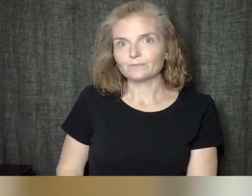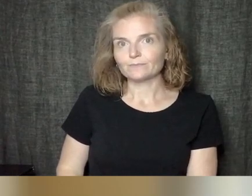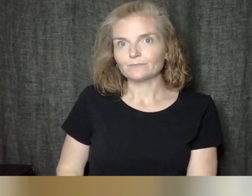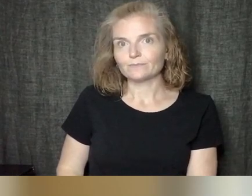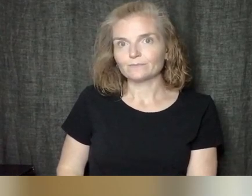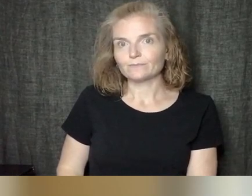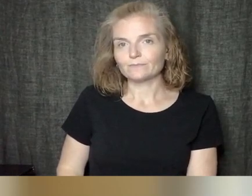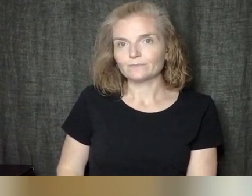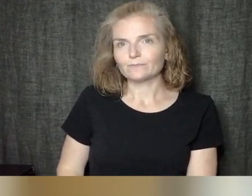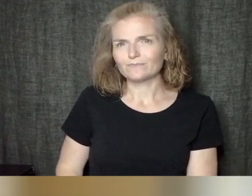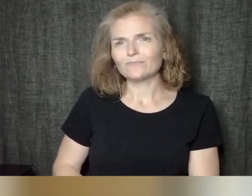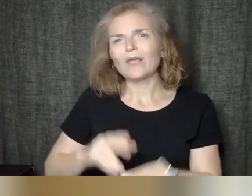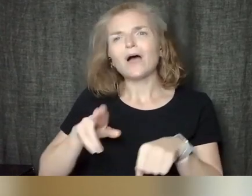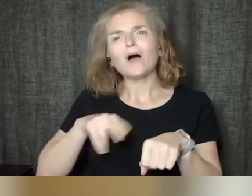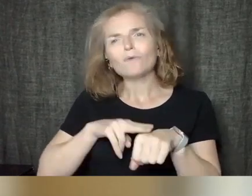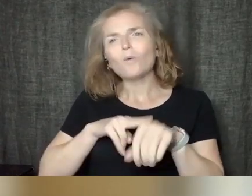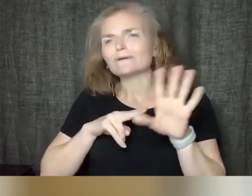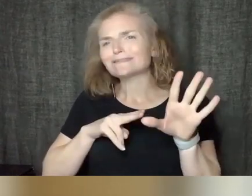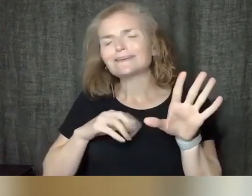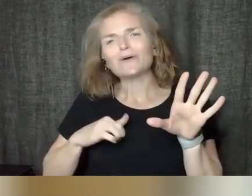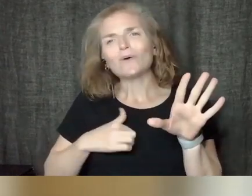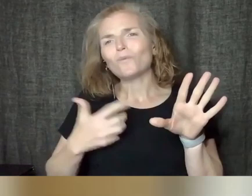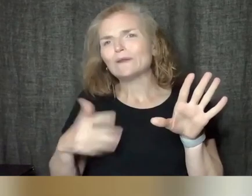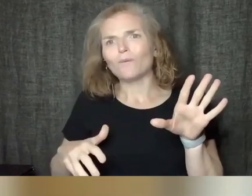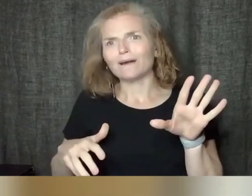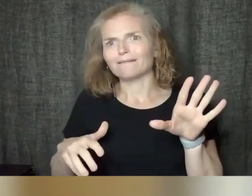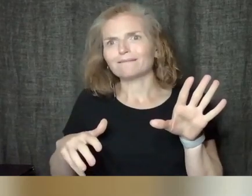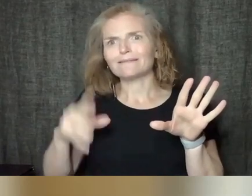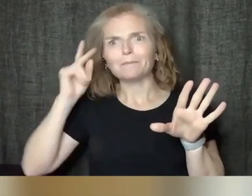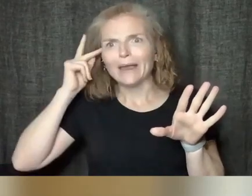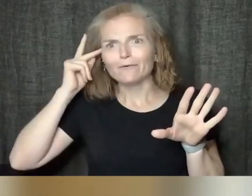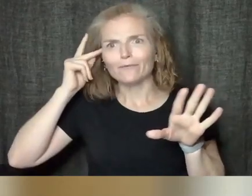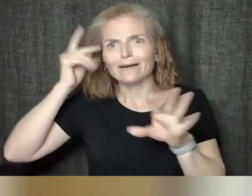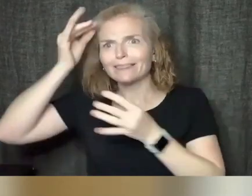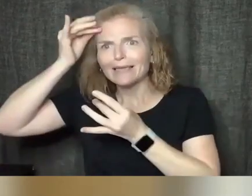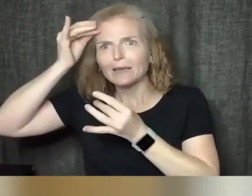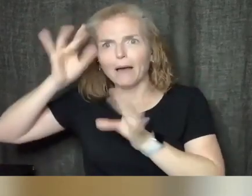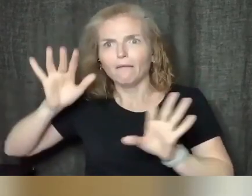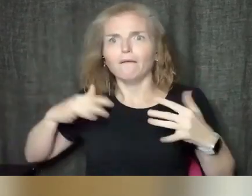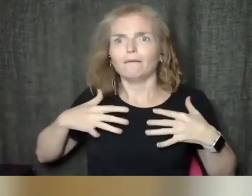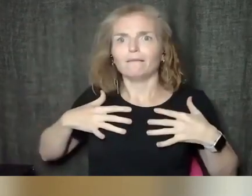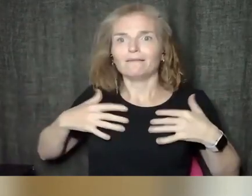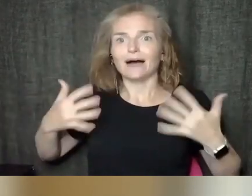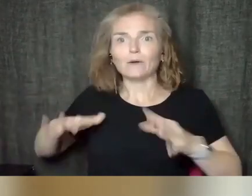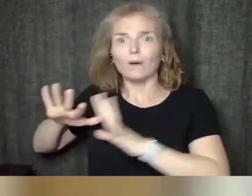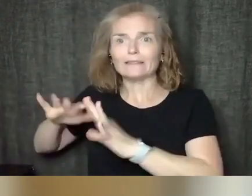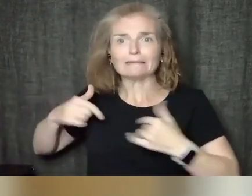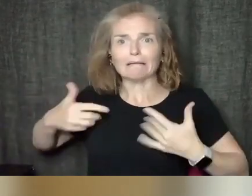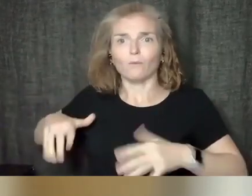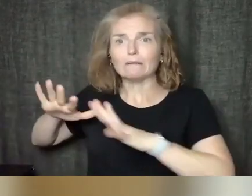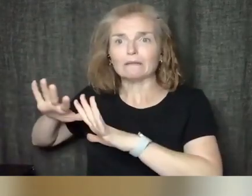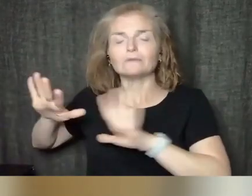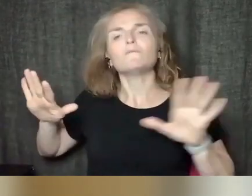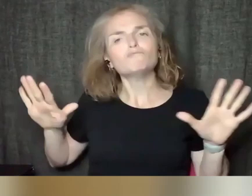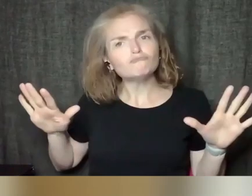And we, of course, don't want to terrify ourselves thinking about it. We just contemplate the danger. We see the problem in